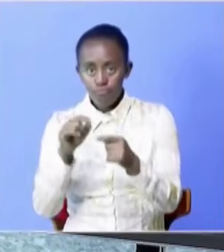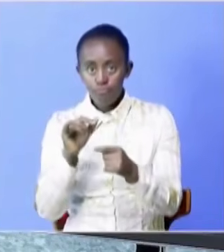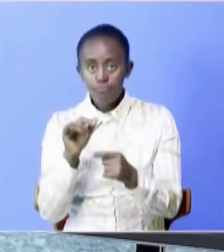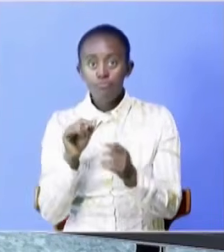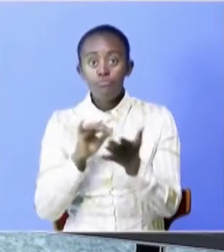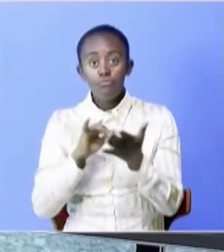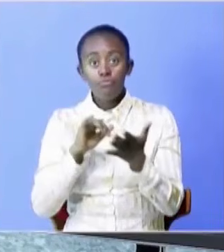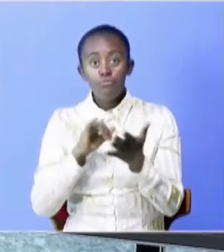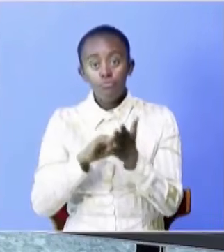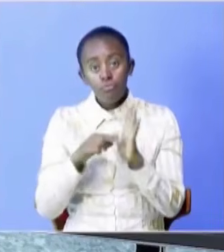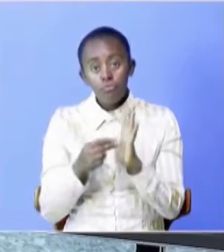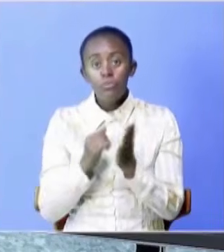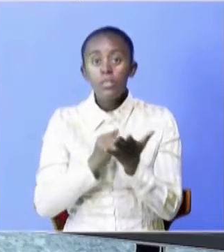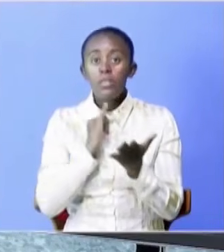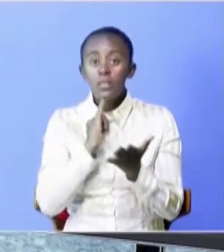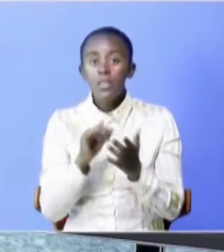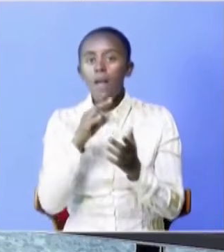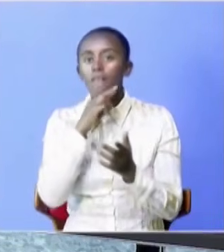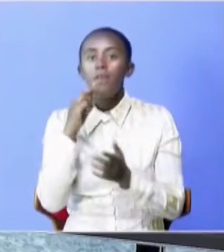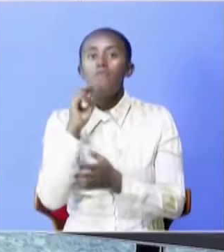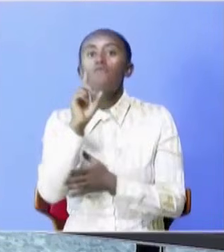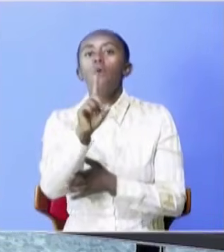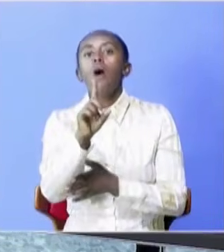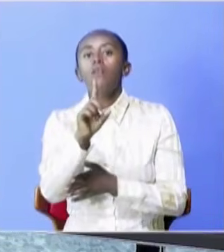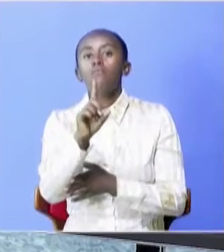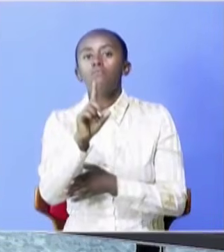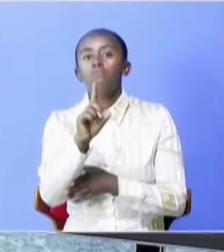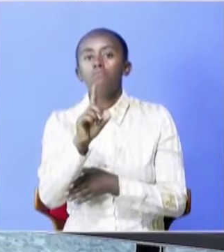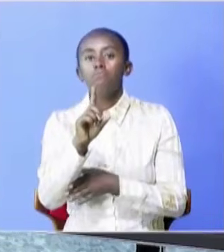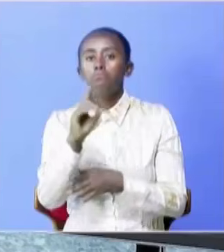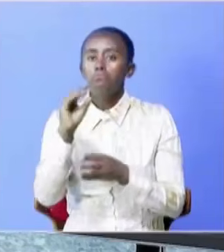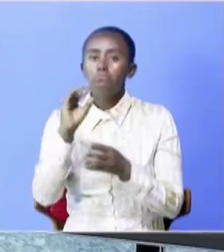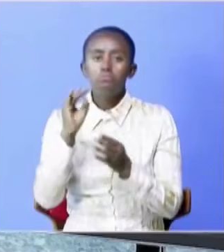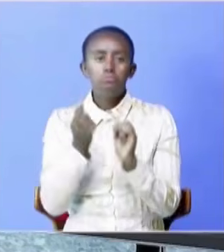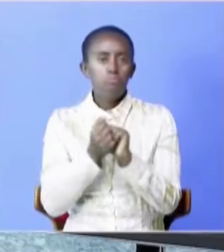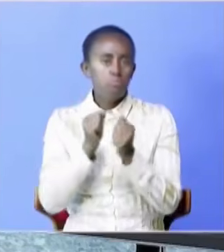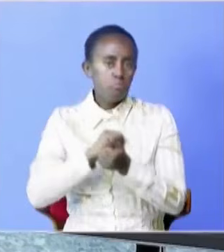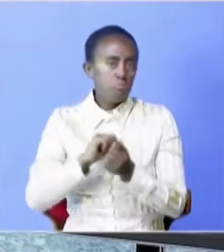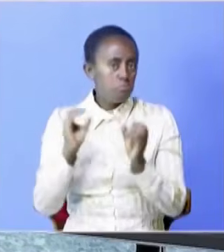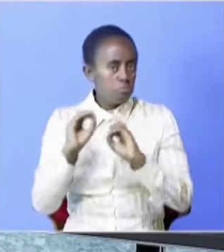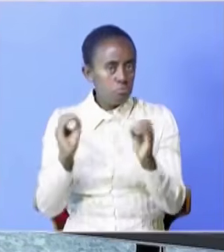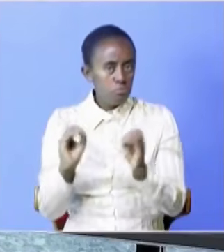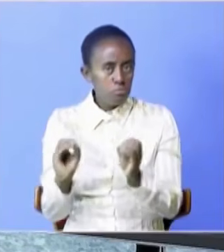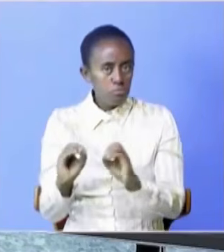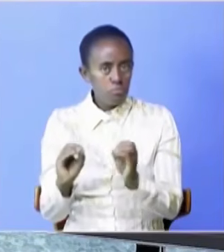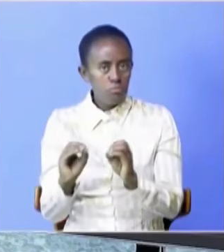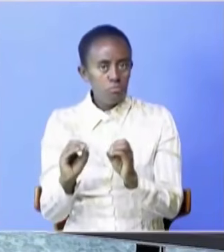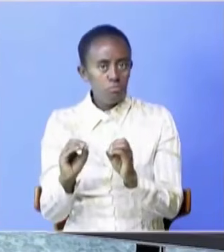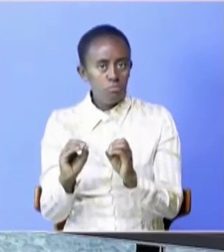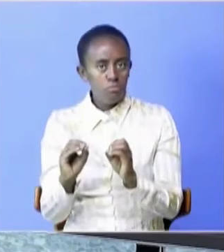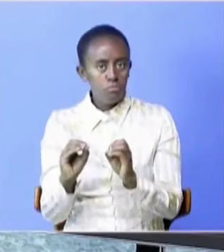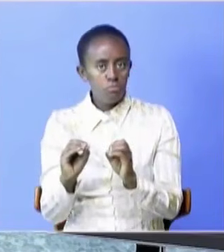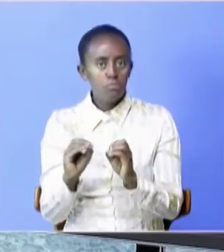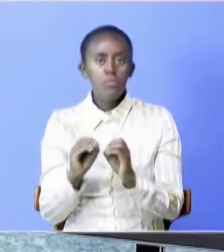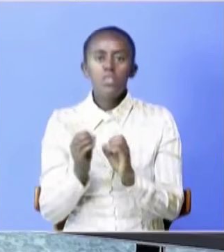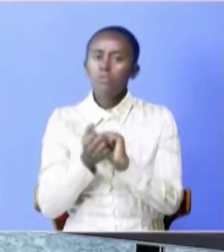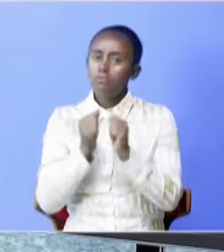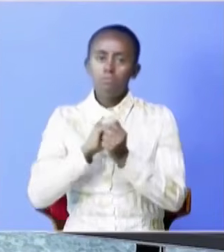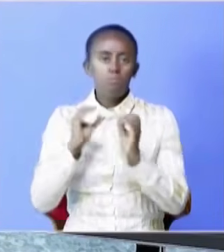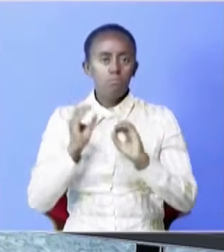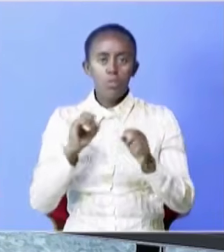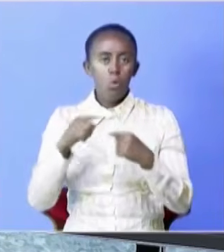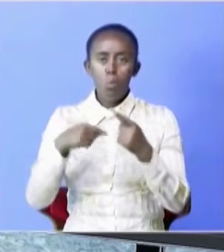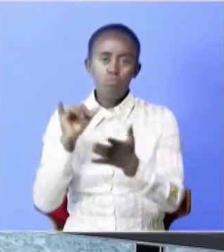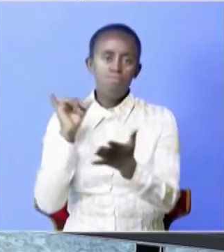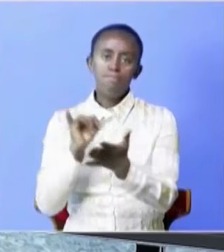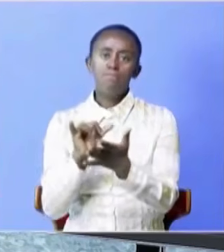That means it is in its verb 1 form. It has not changed its shape, or it has not changed